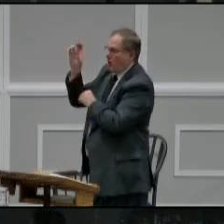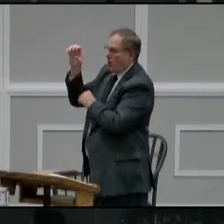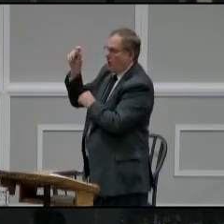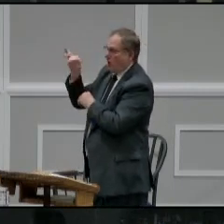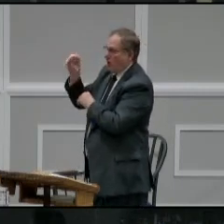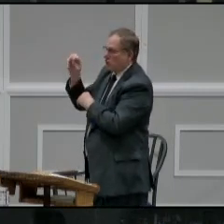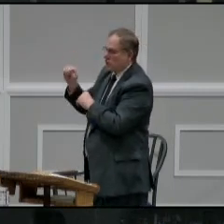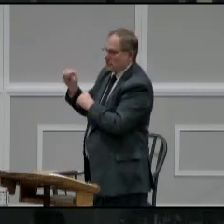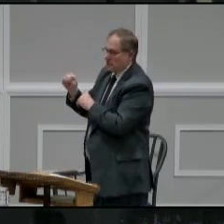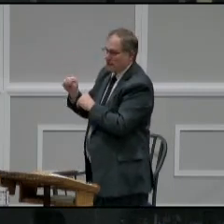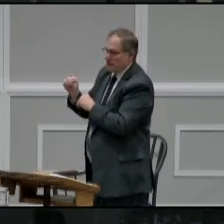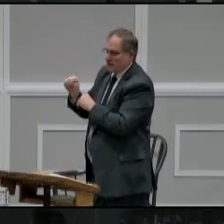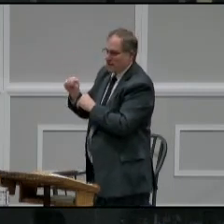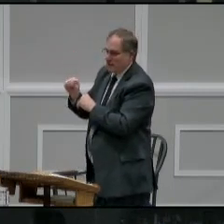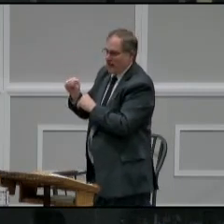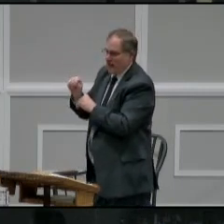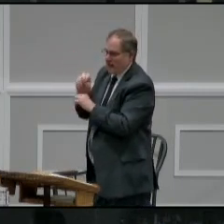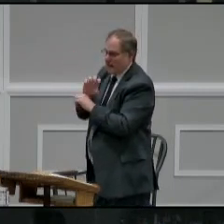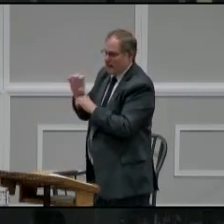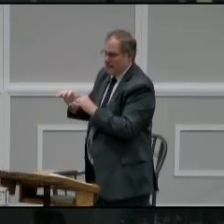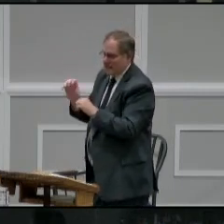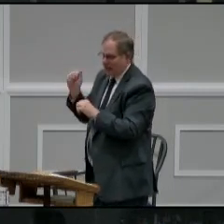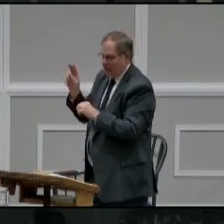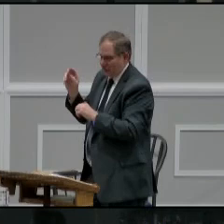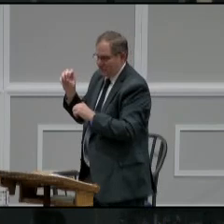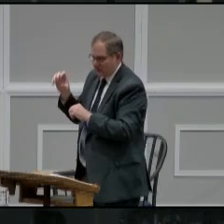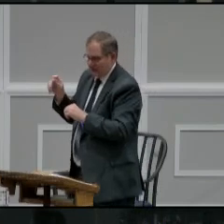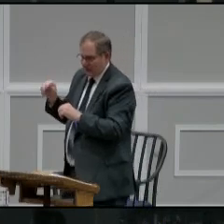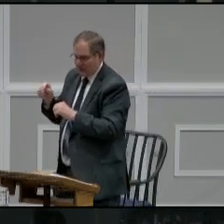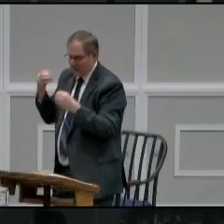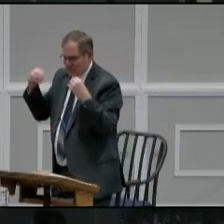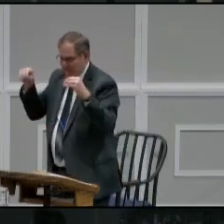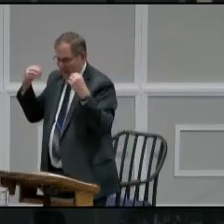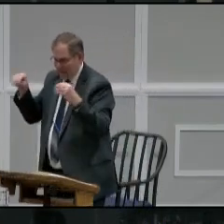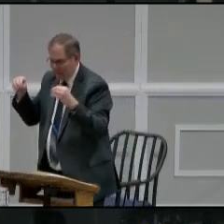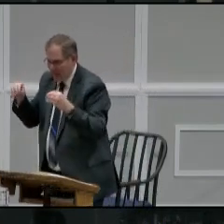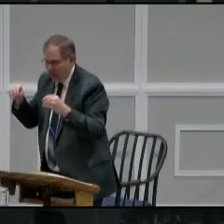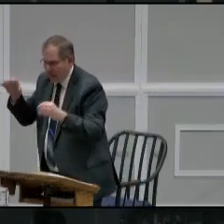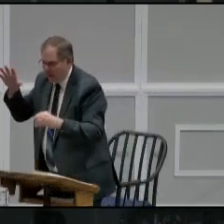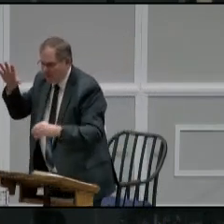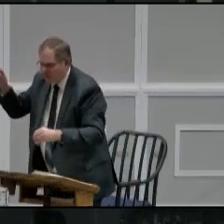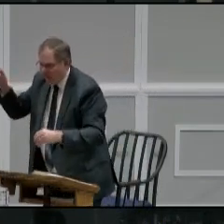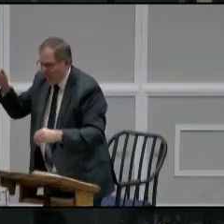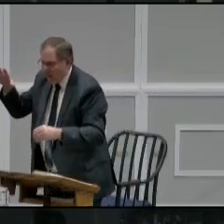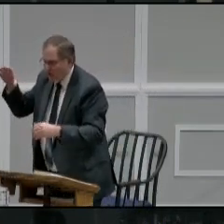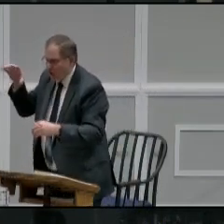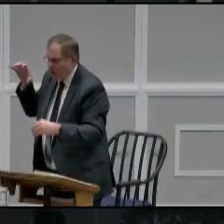the auction was concluded for the price of